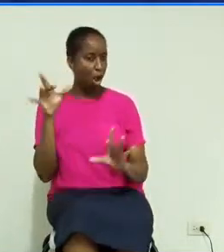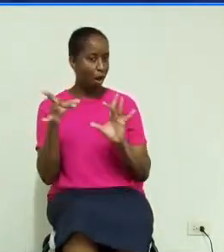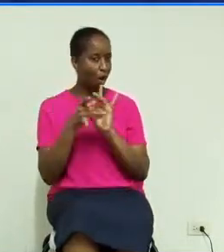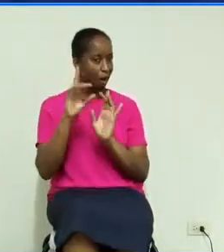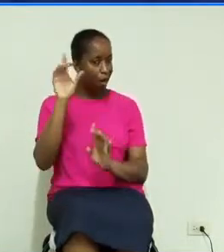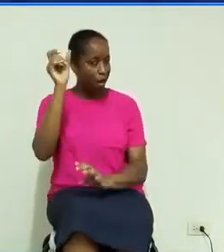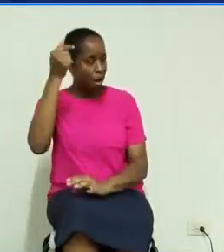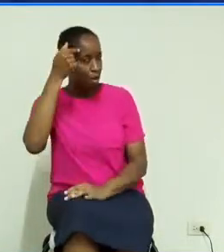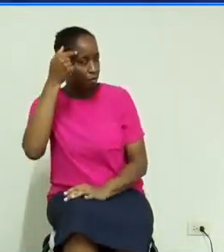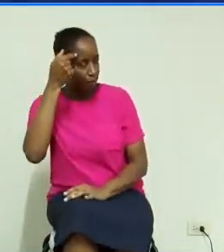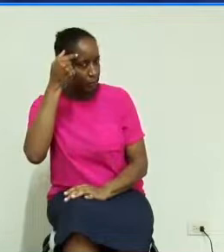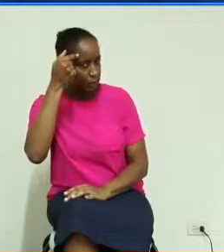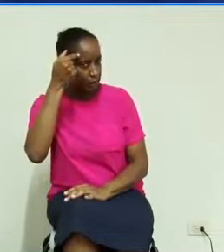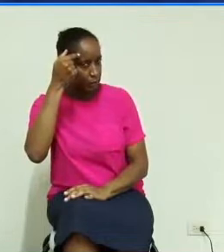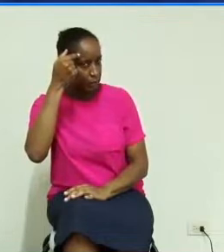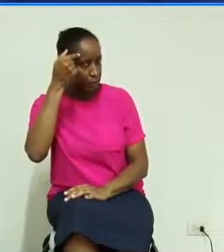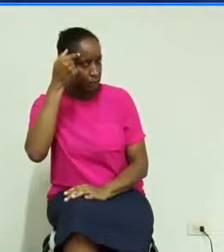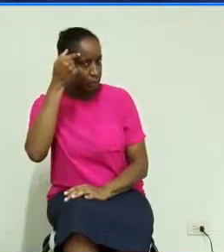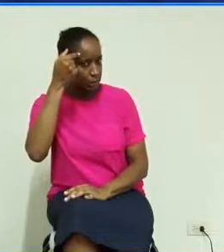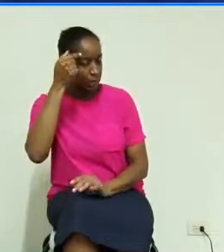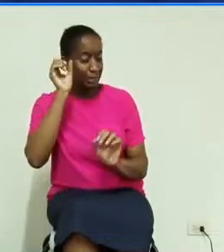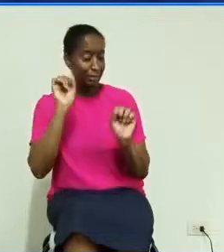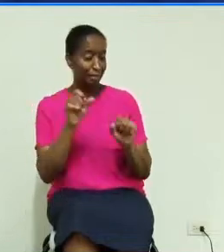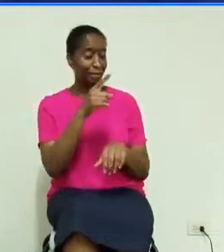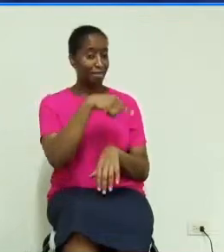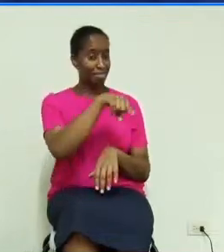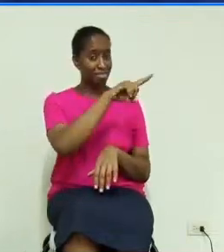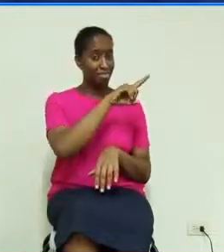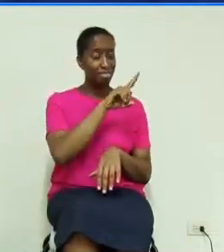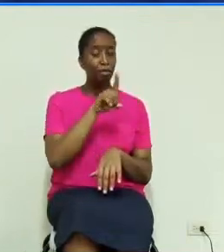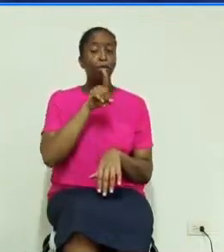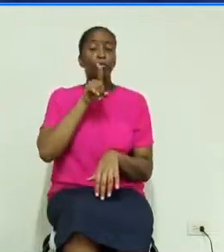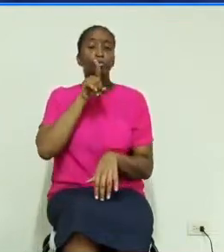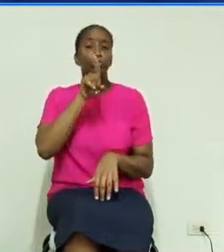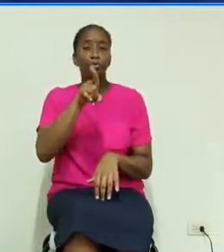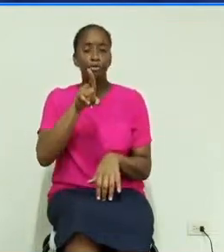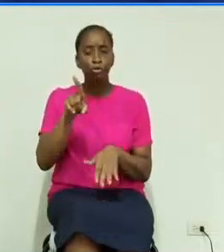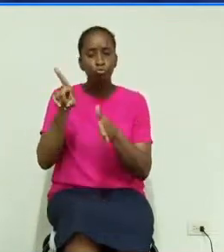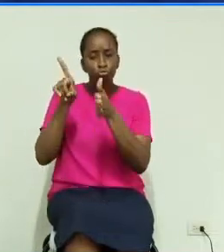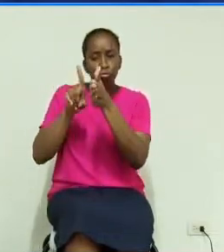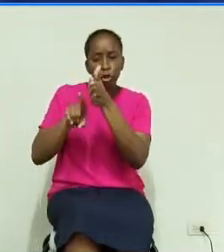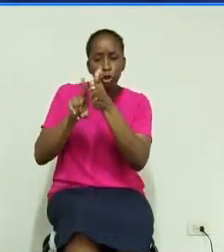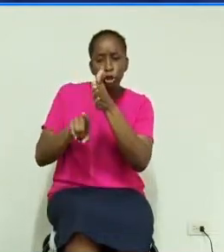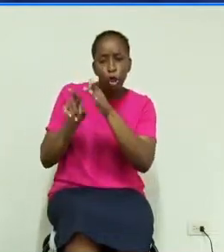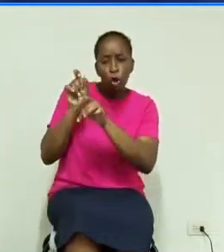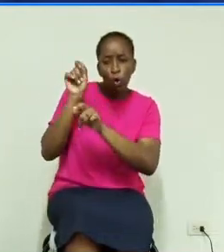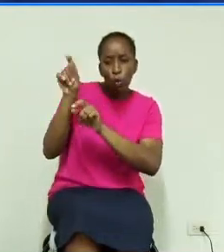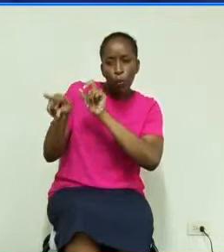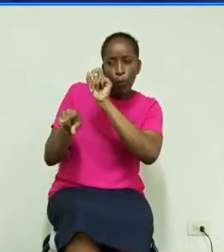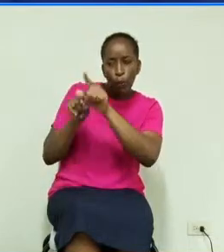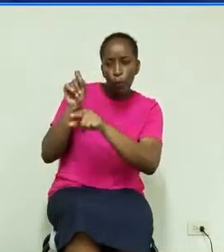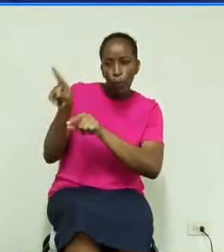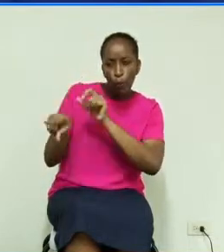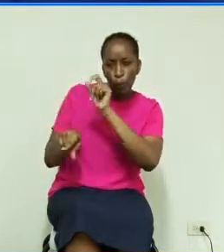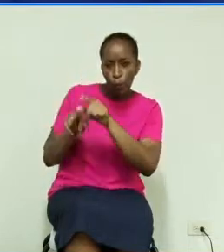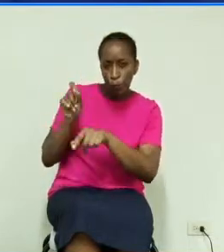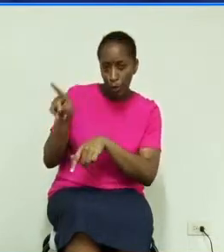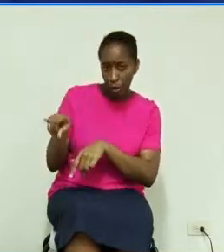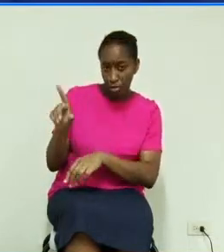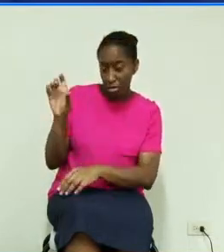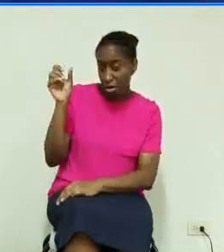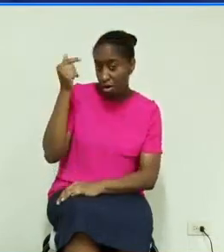okay to leave things to chance, or do we want to enhance